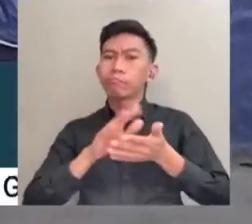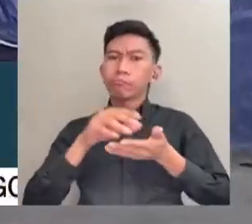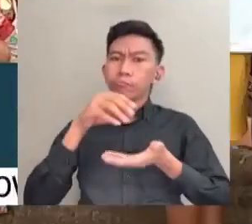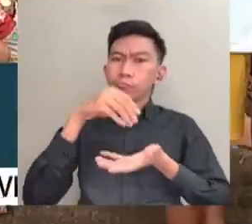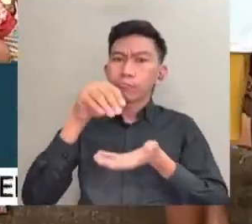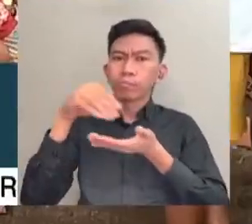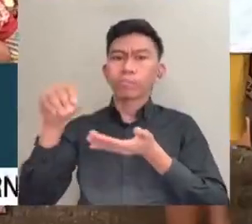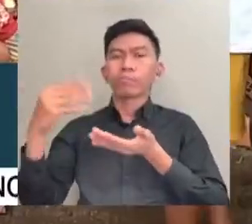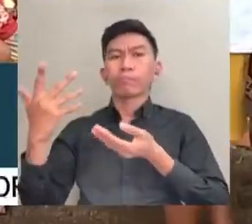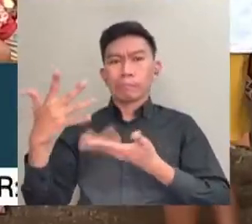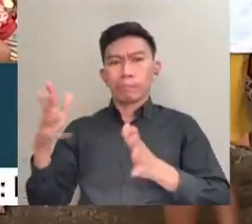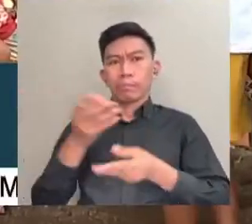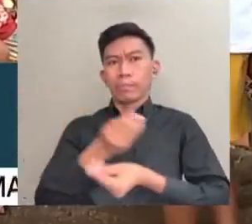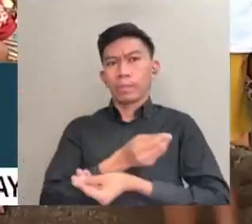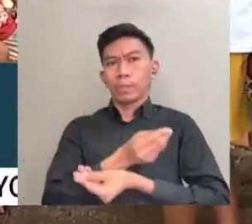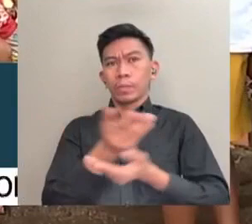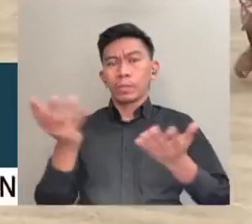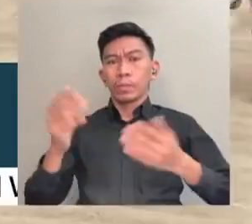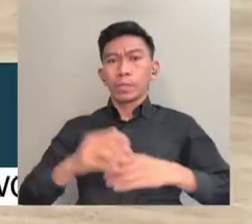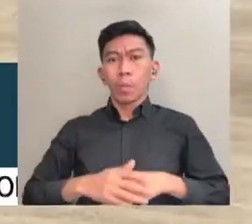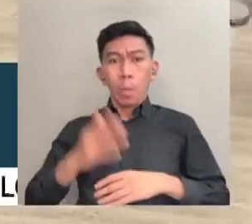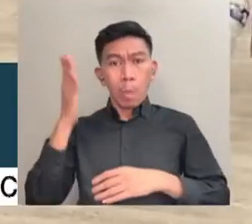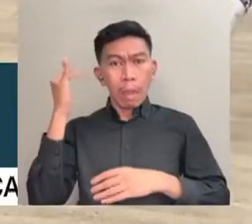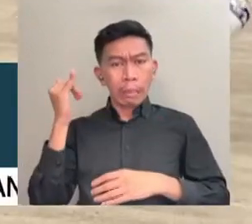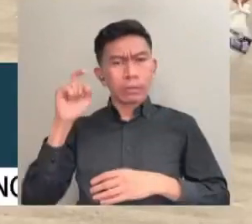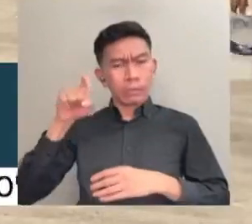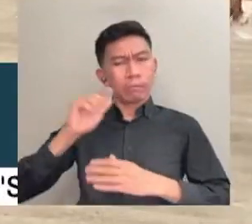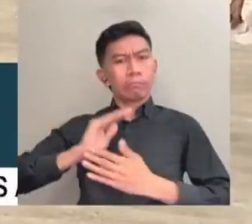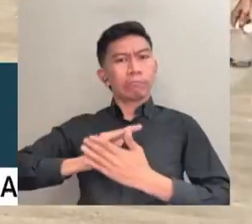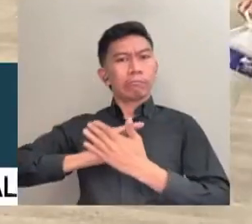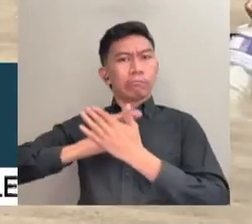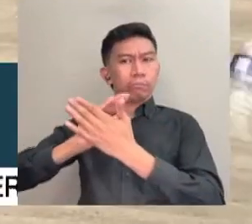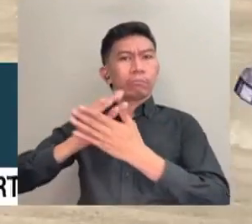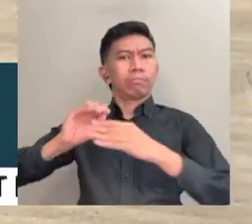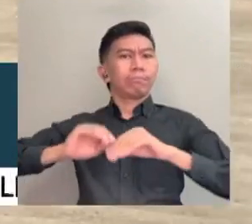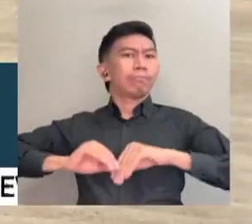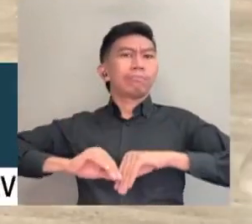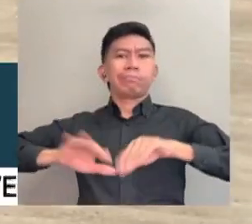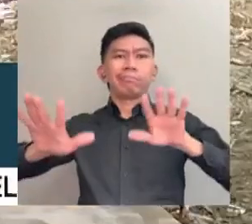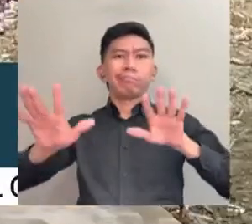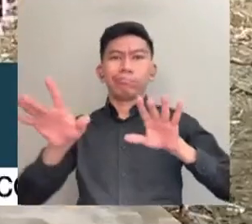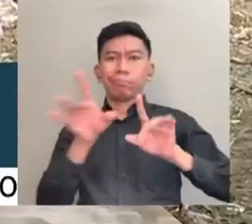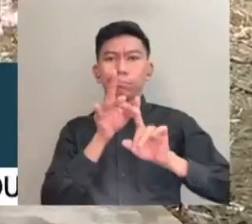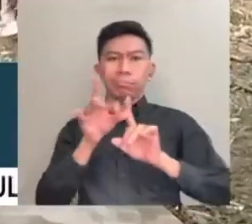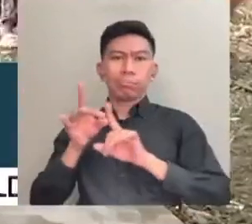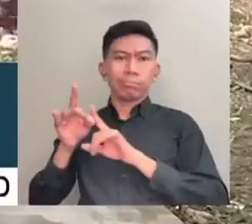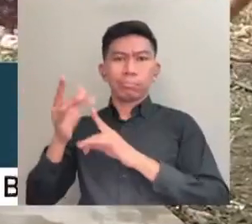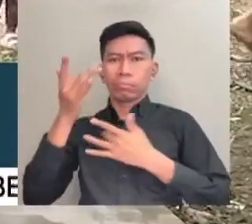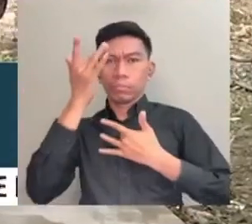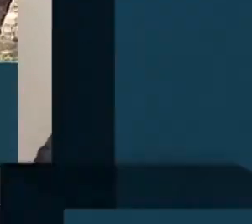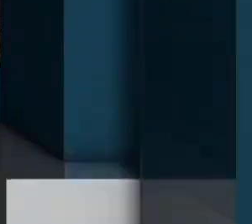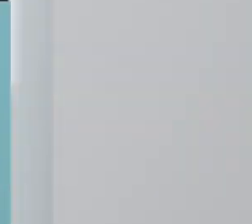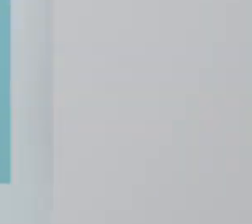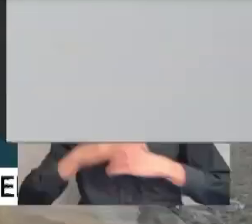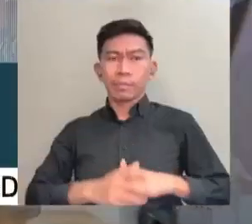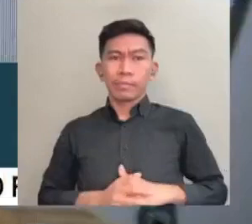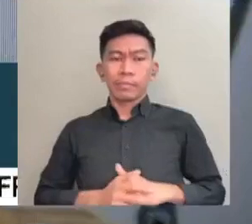the spread of diseases. Herbosa says they continue to coordinate with government agencies in the region.